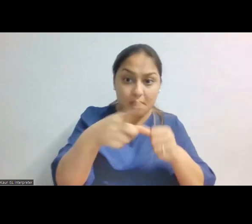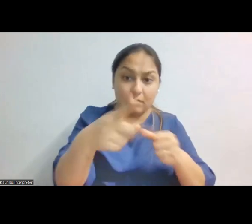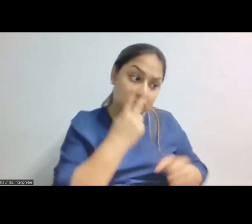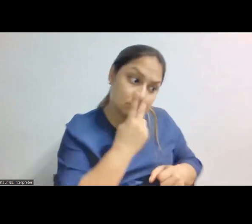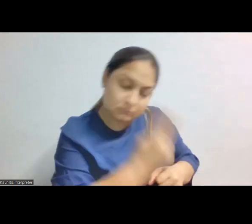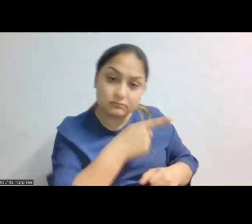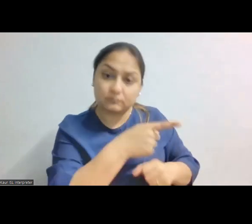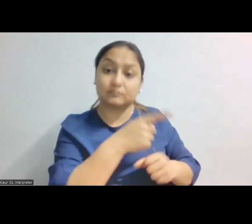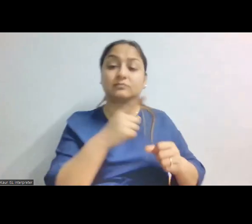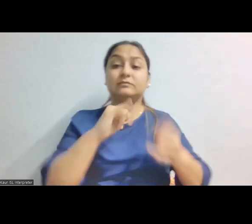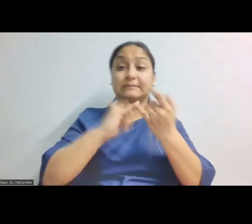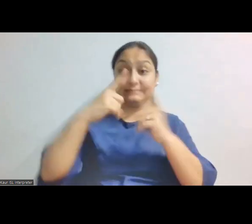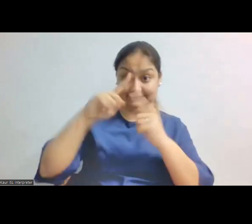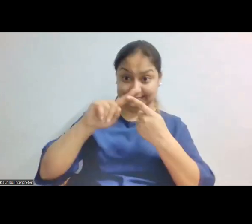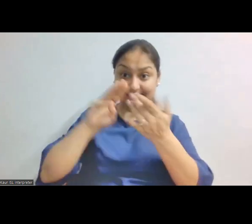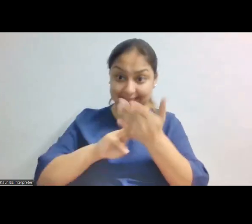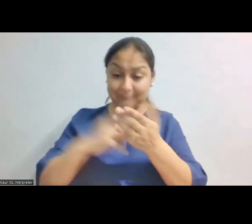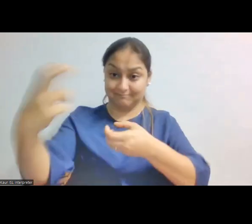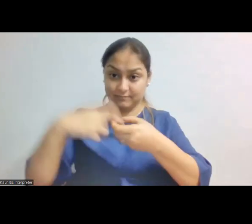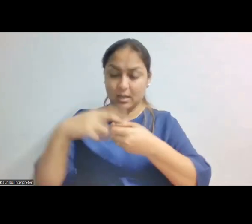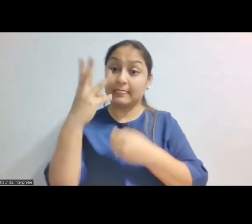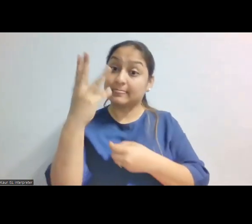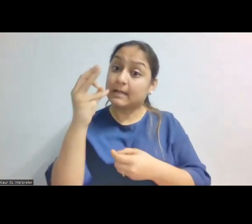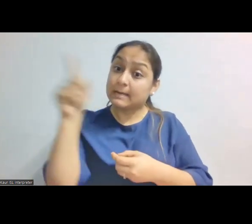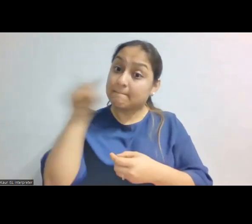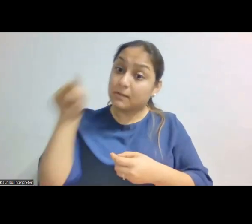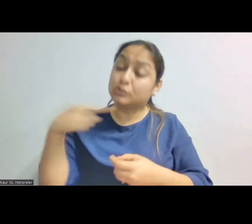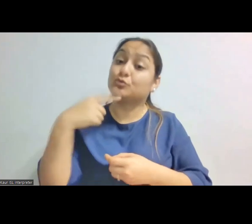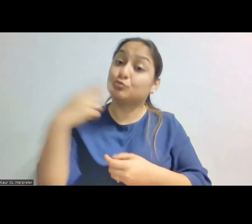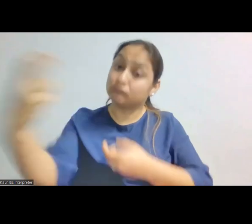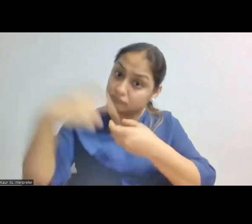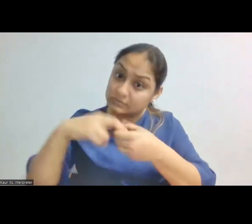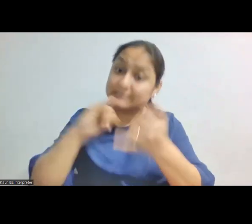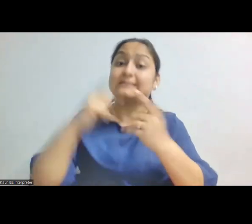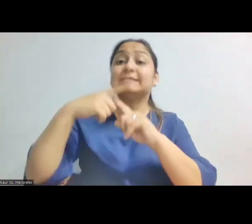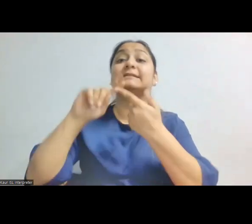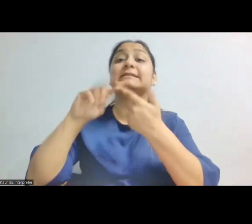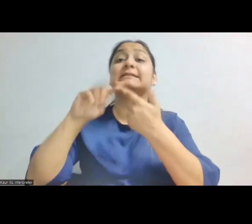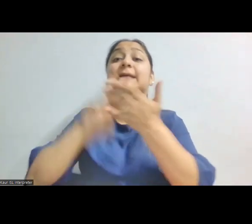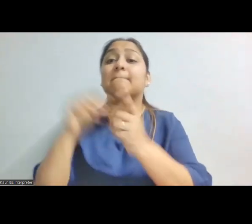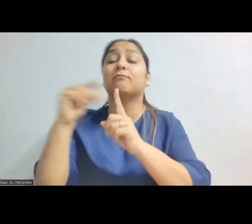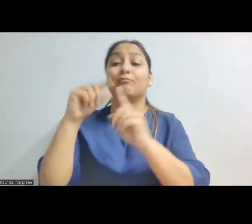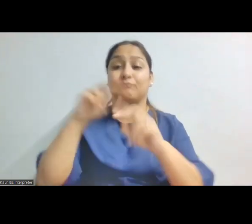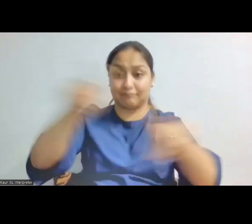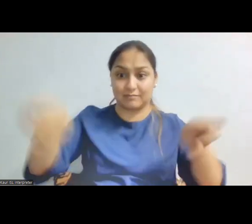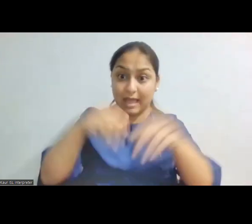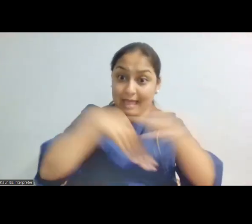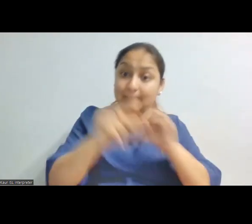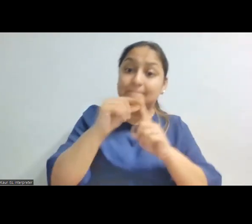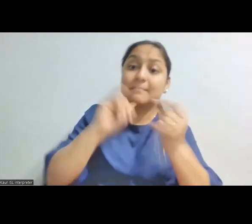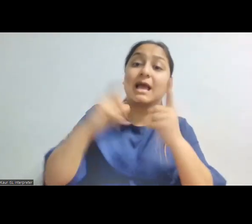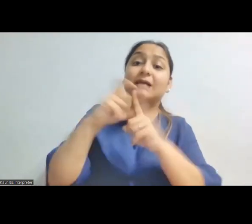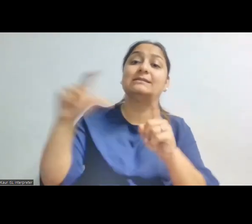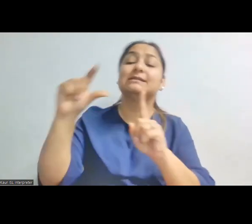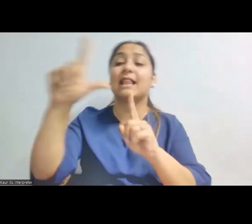STEM enrollment, there are about 30% women who are enrolled into the STEM field at PhD level, okay? But the moment you